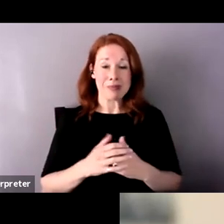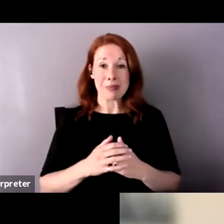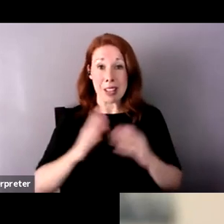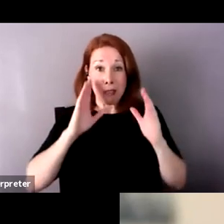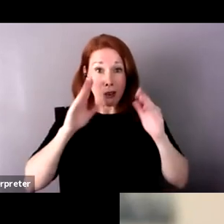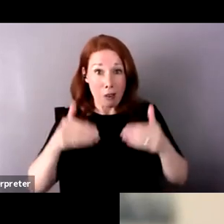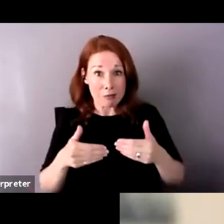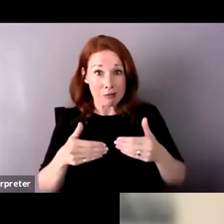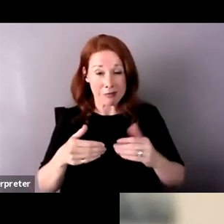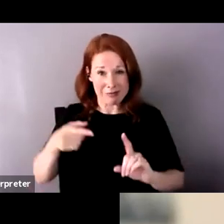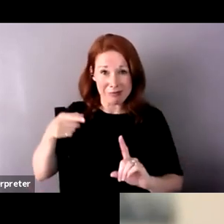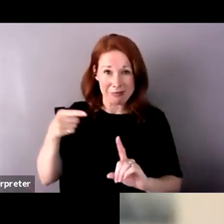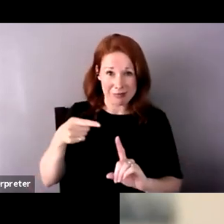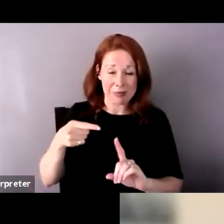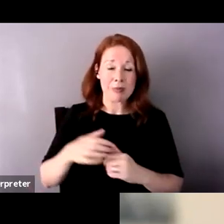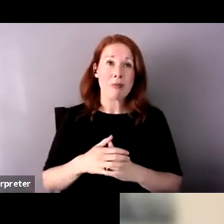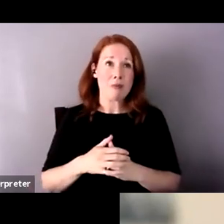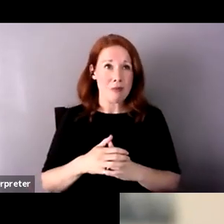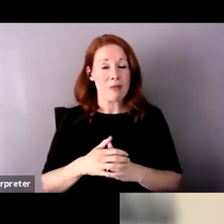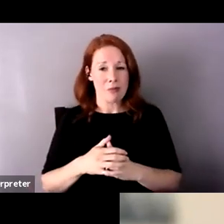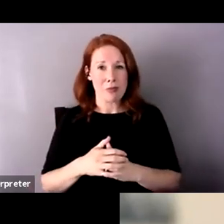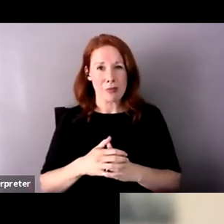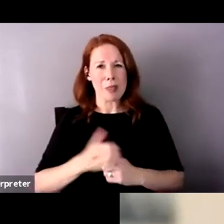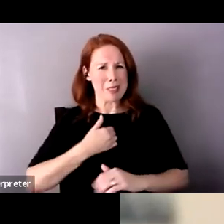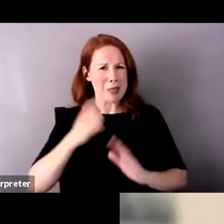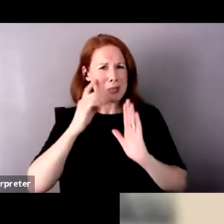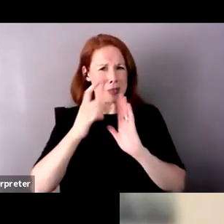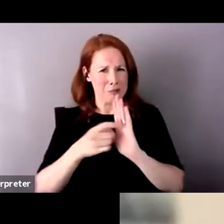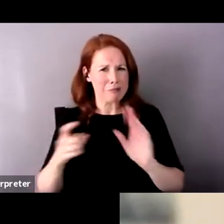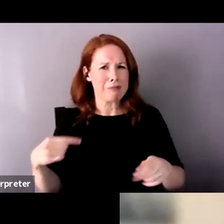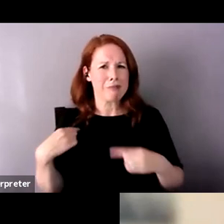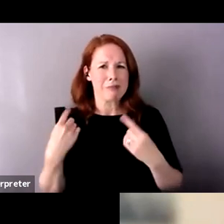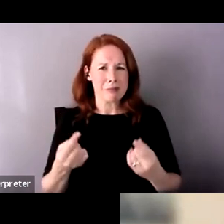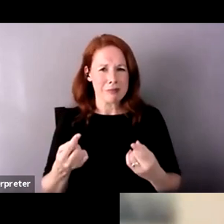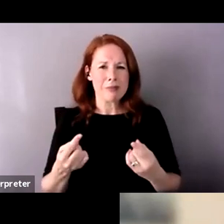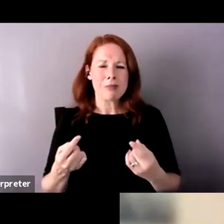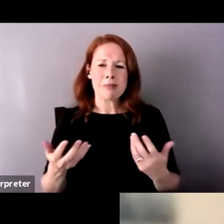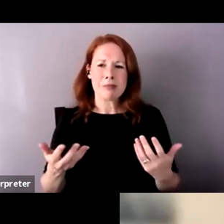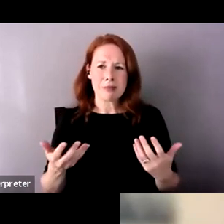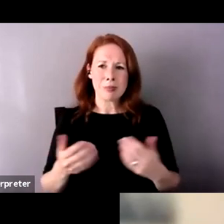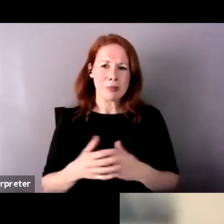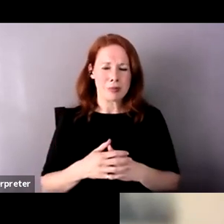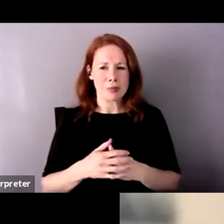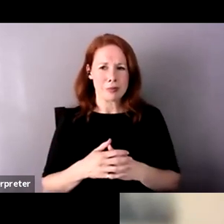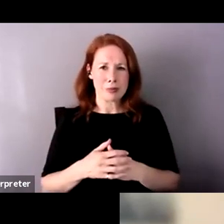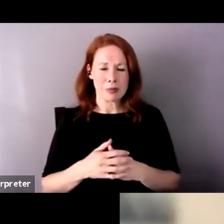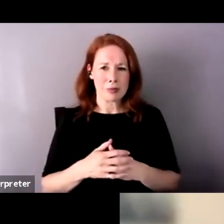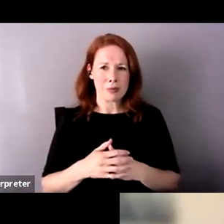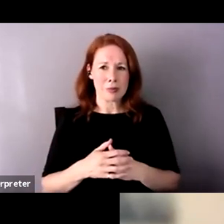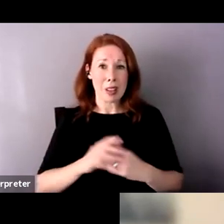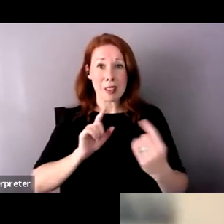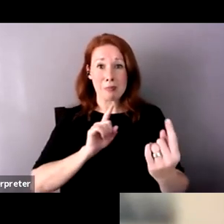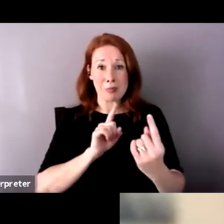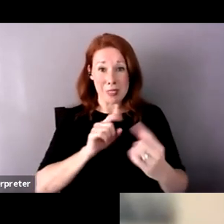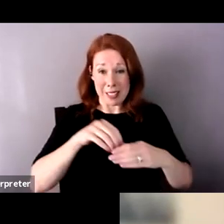autism experience, one of the big things I've noticed that, you know, in person,